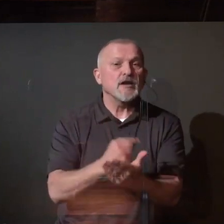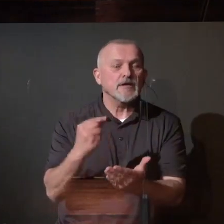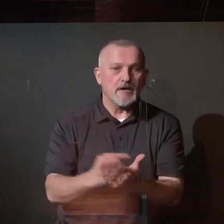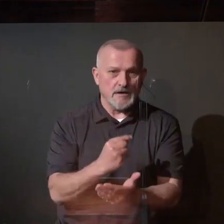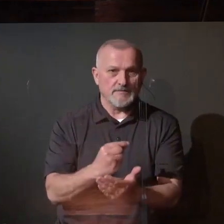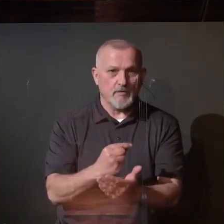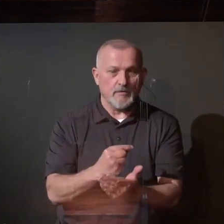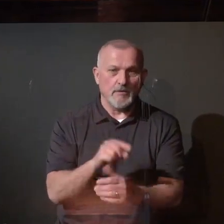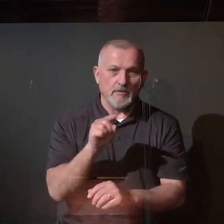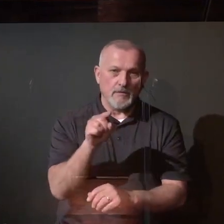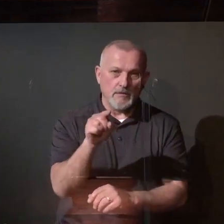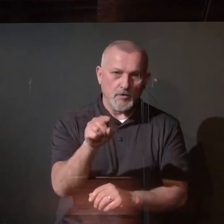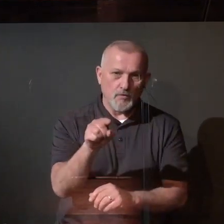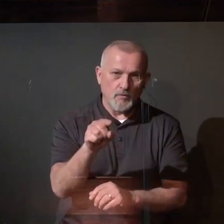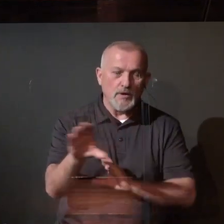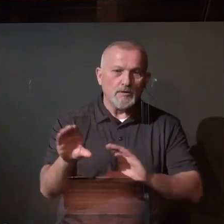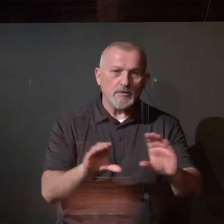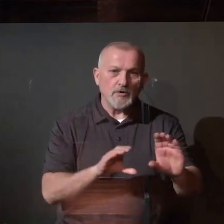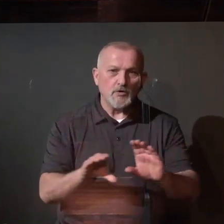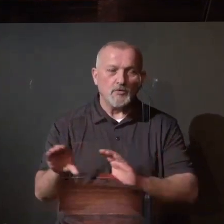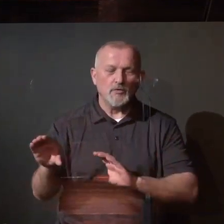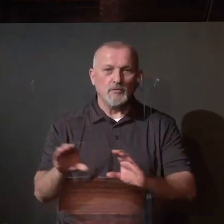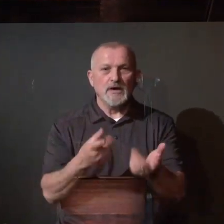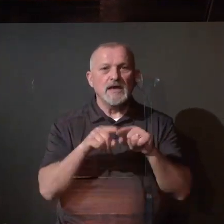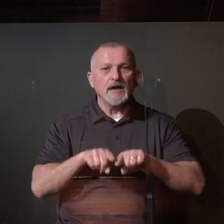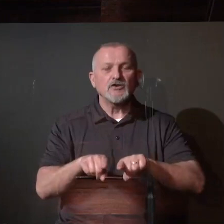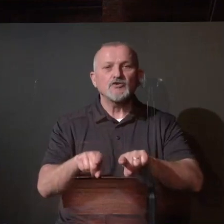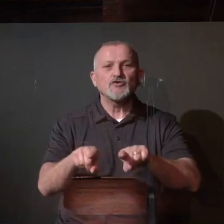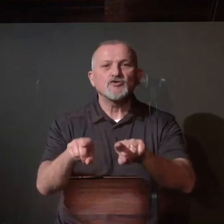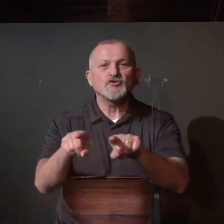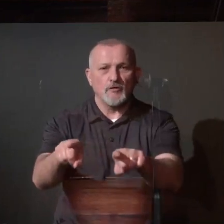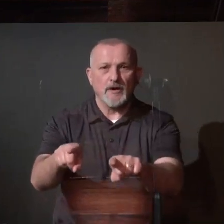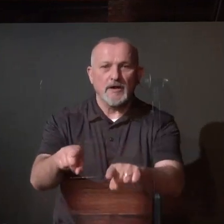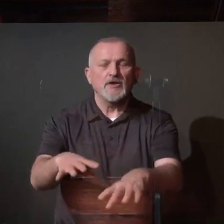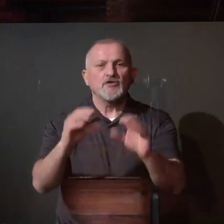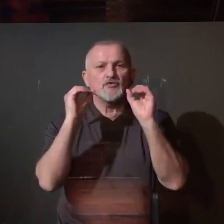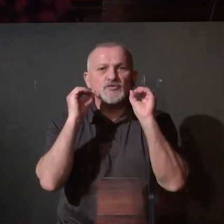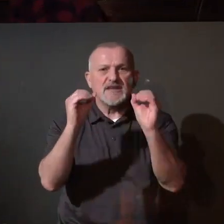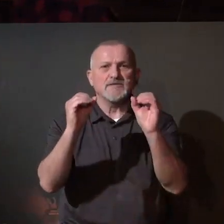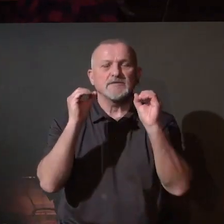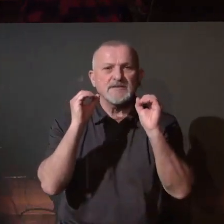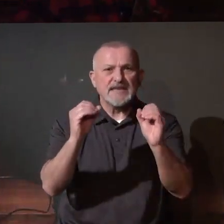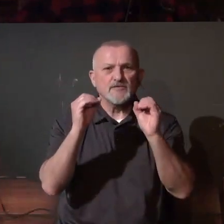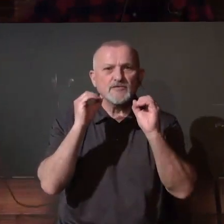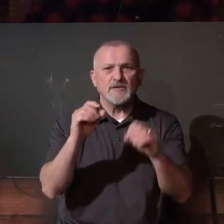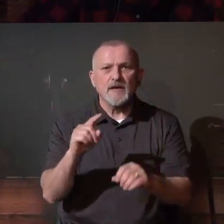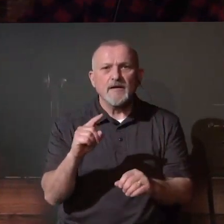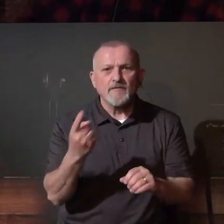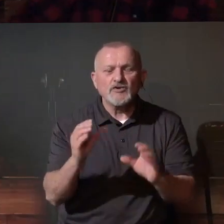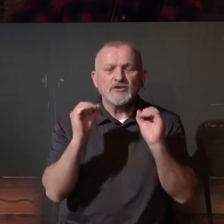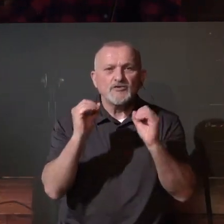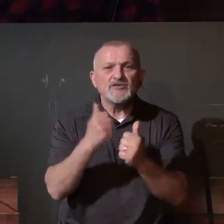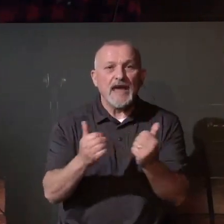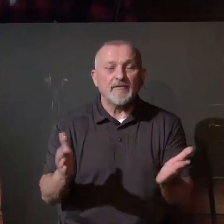Move. And in this, teaching What do? You first teach them everything